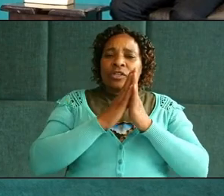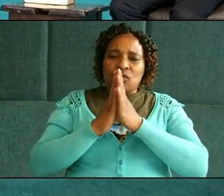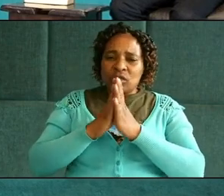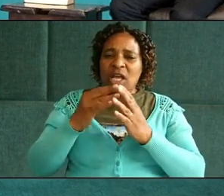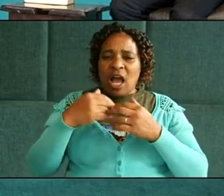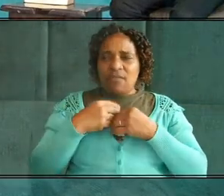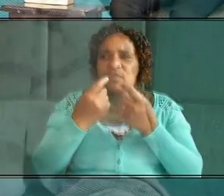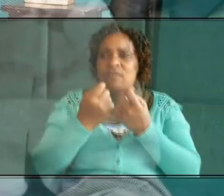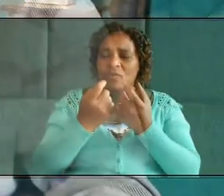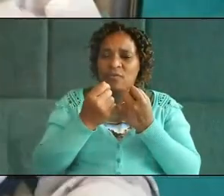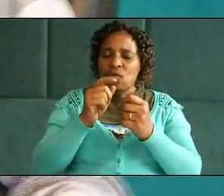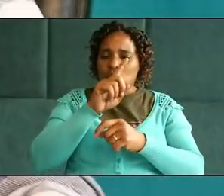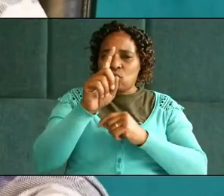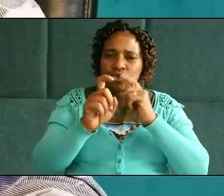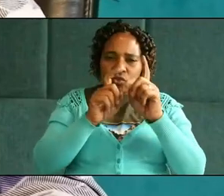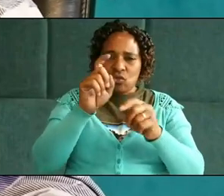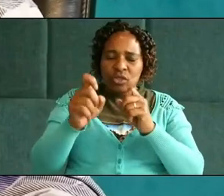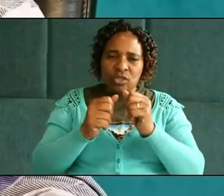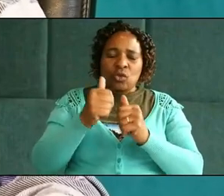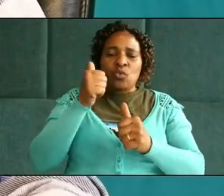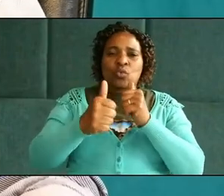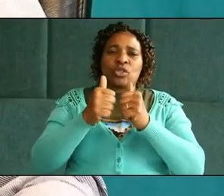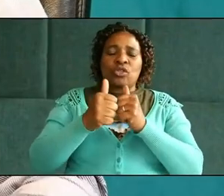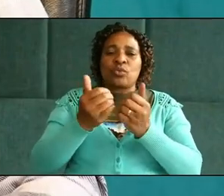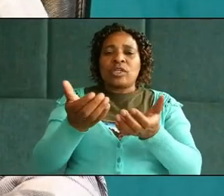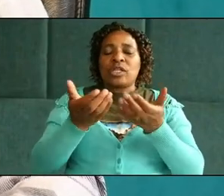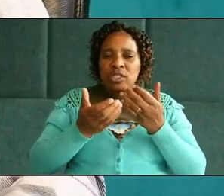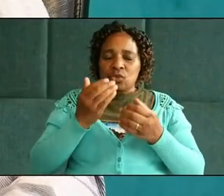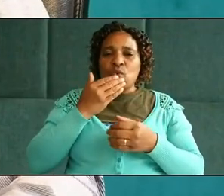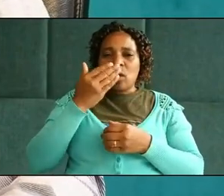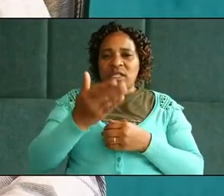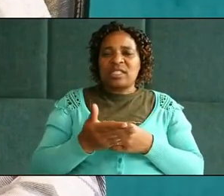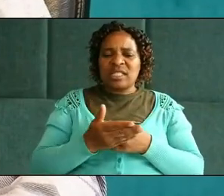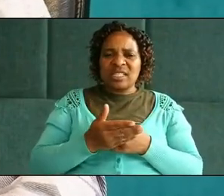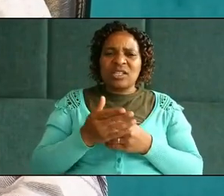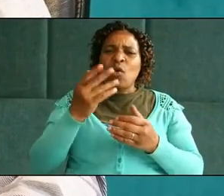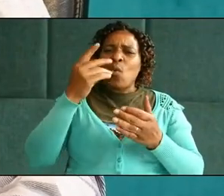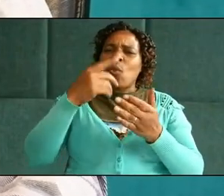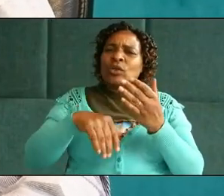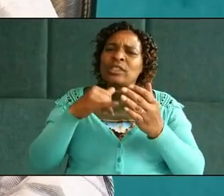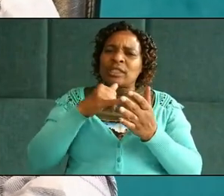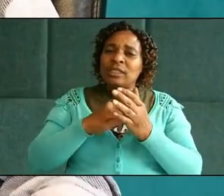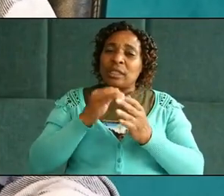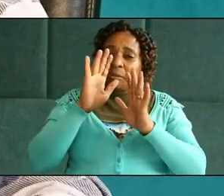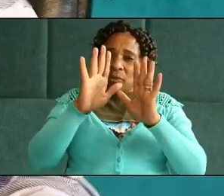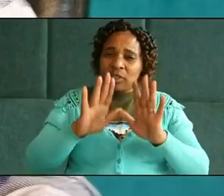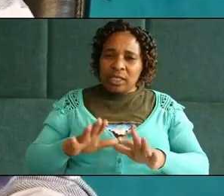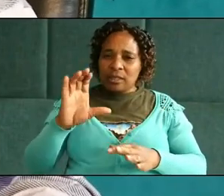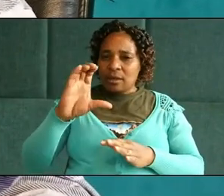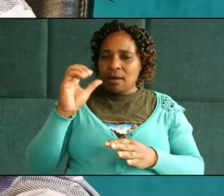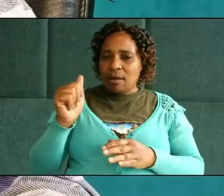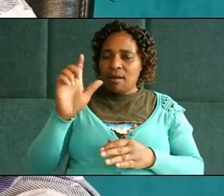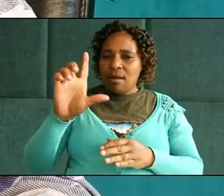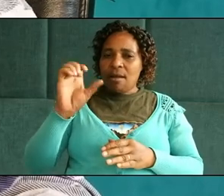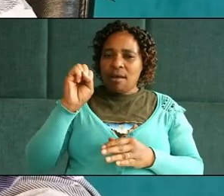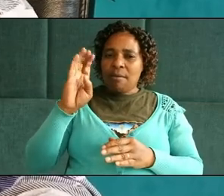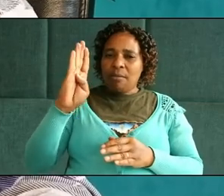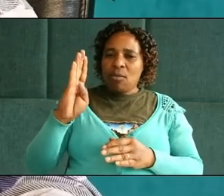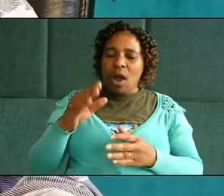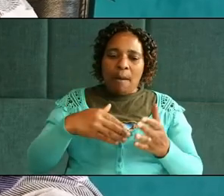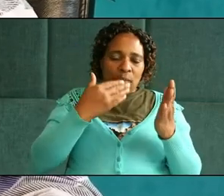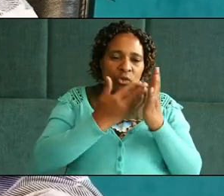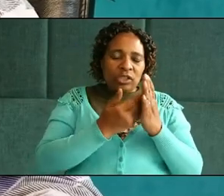few questions which we need to answer. Was it important that Caleb approached his old friend